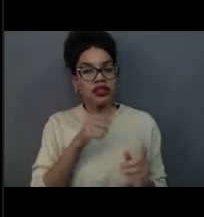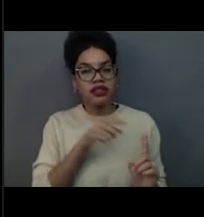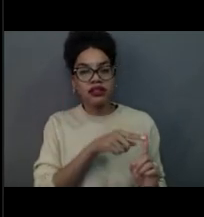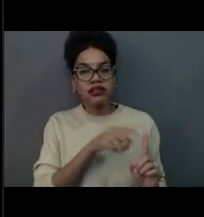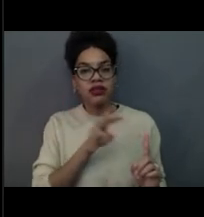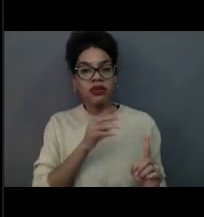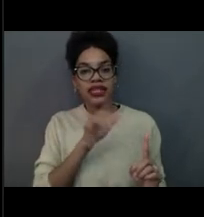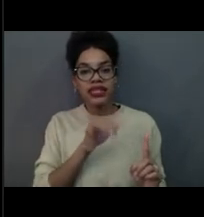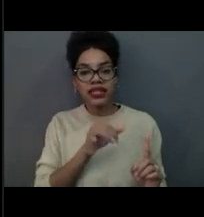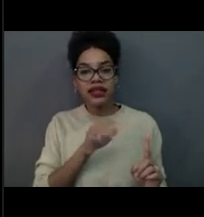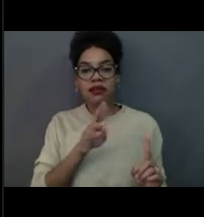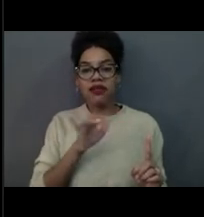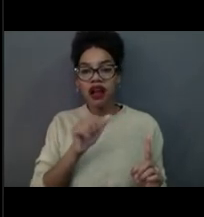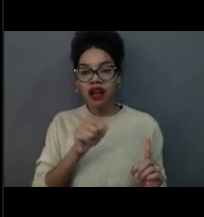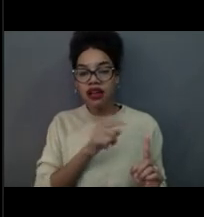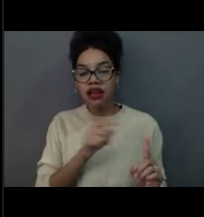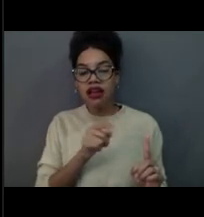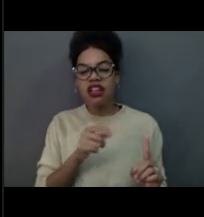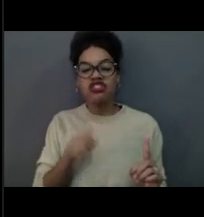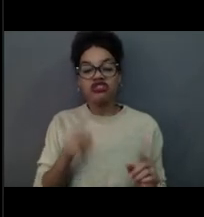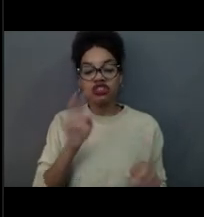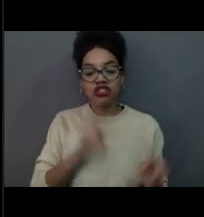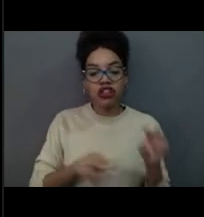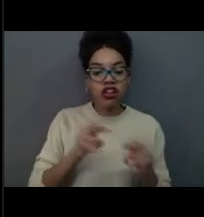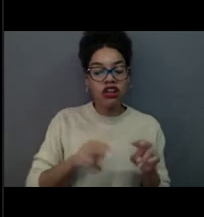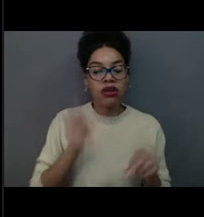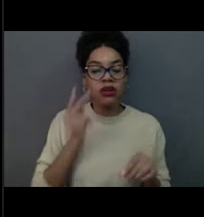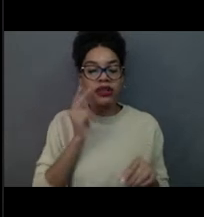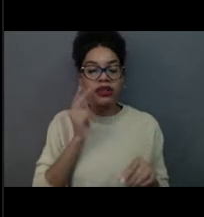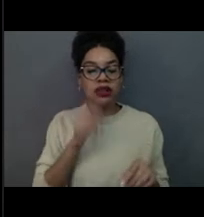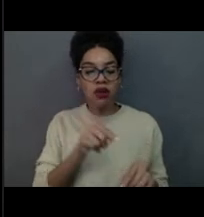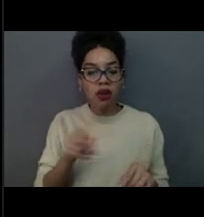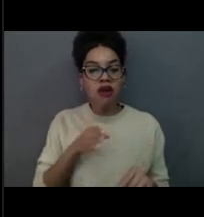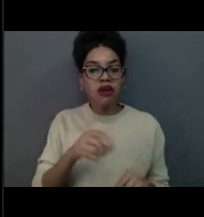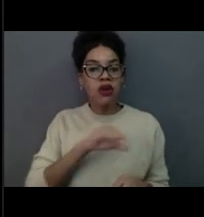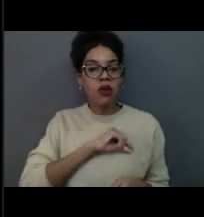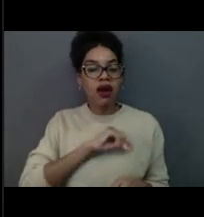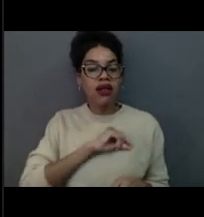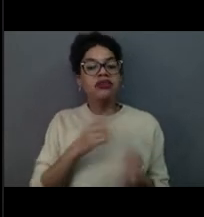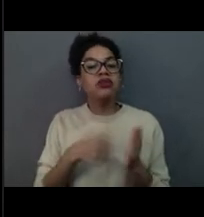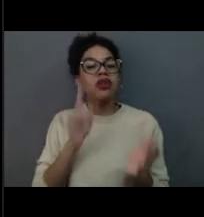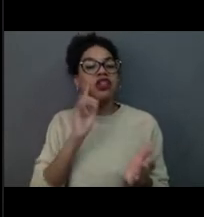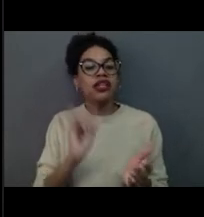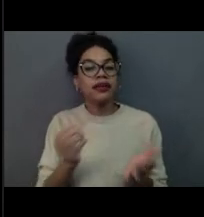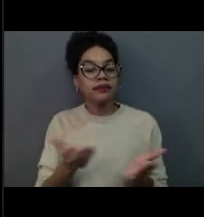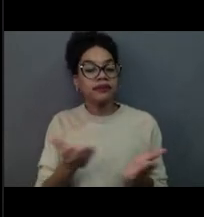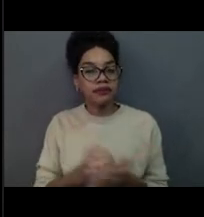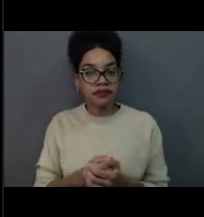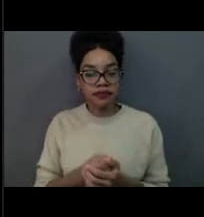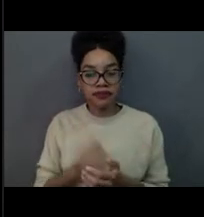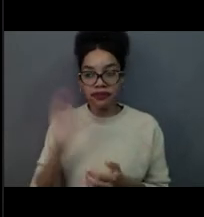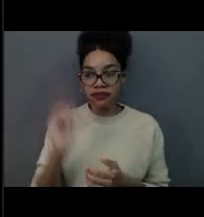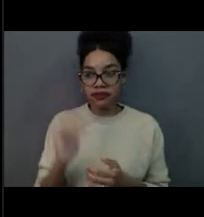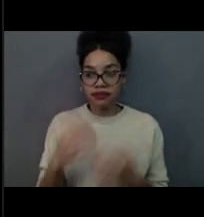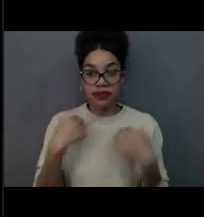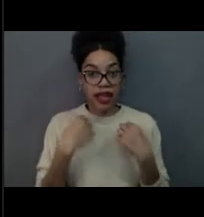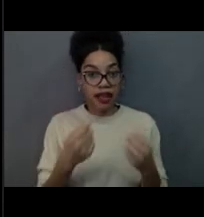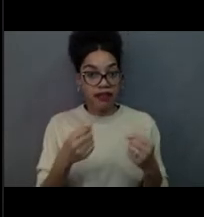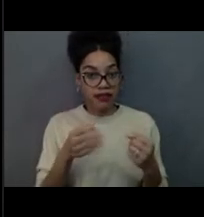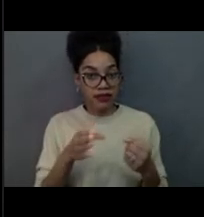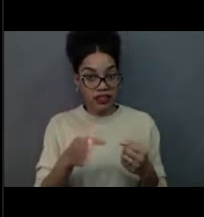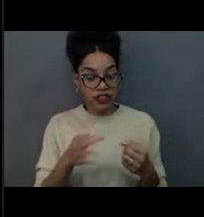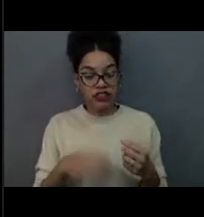Brianna might look at when they're evaluating the quality of the seafood? So let's see. AJ says maybe how healthy they are.